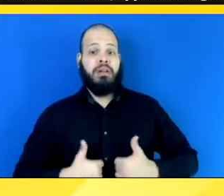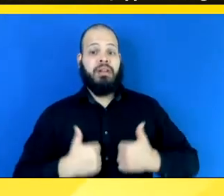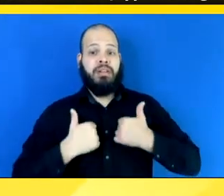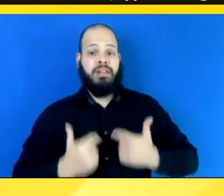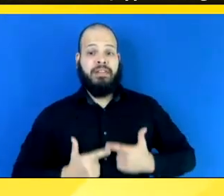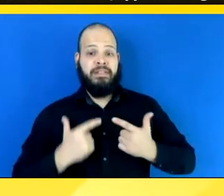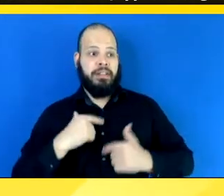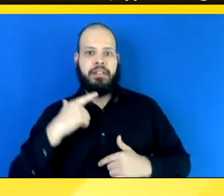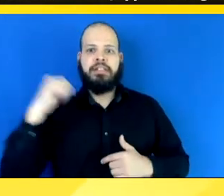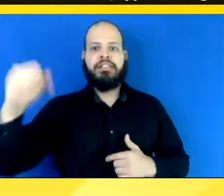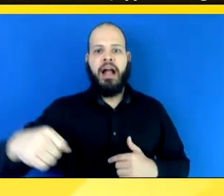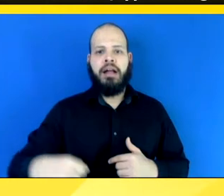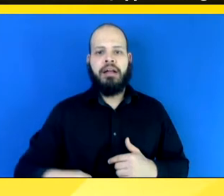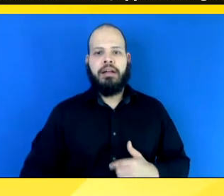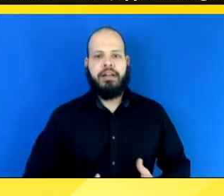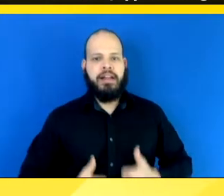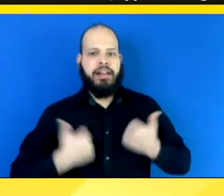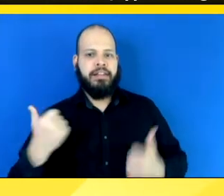Everybody's got a right to dream.